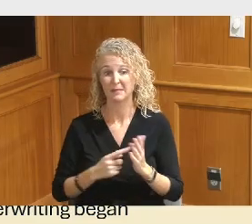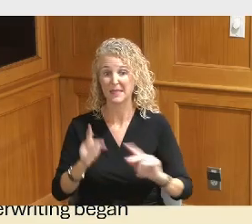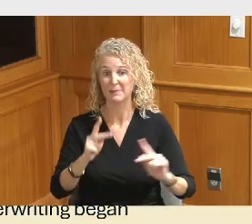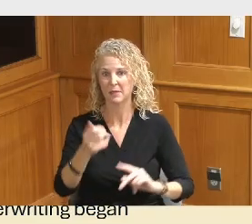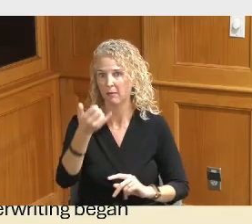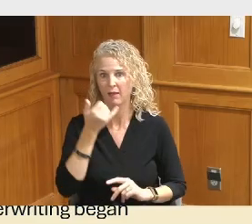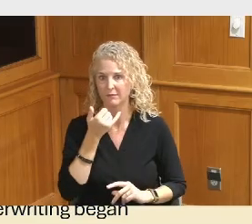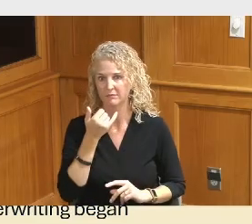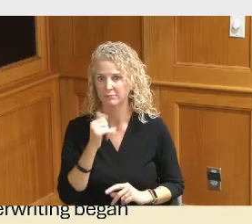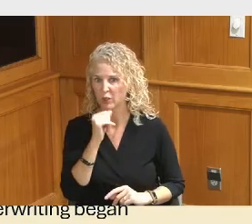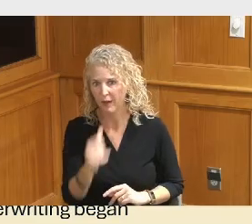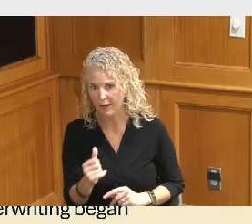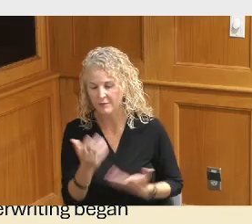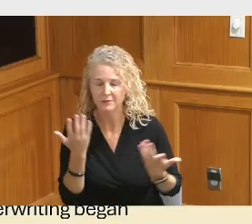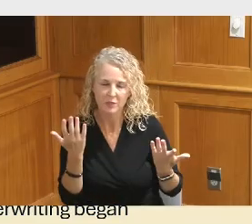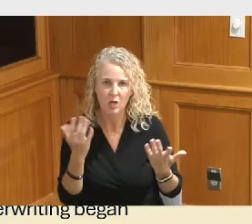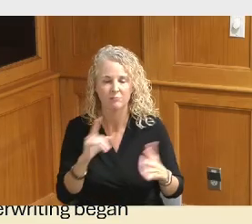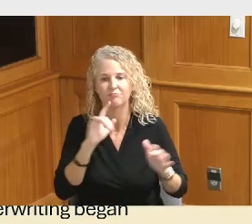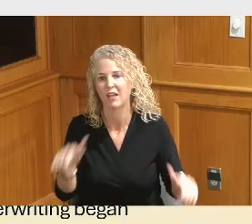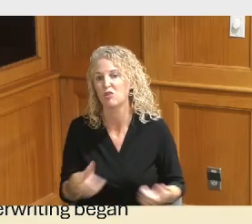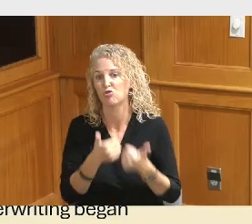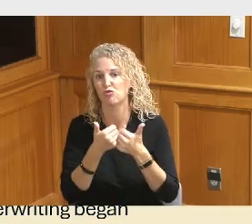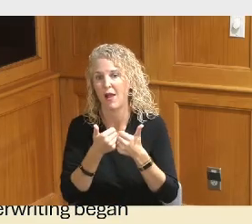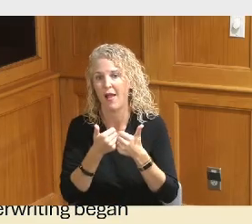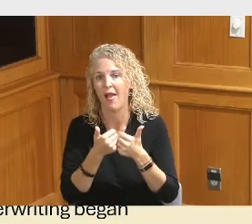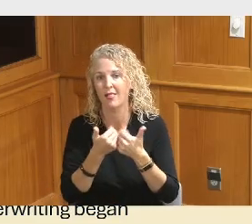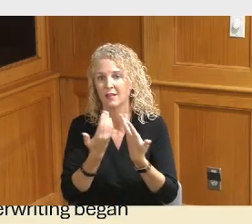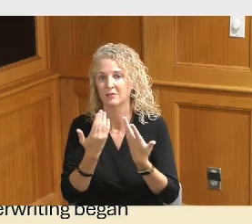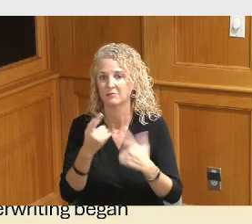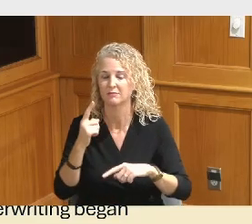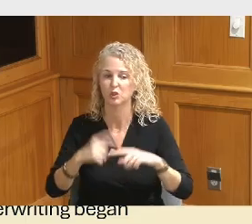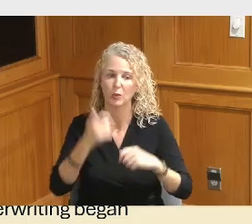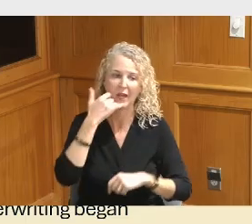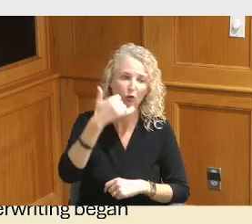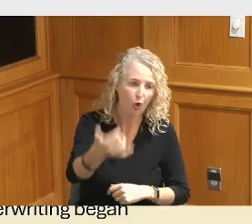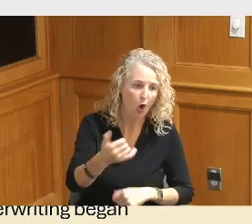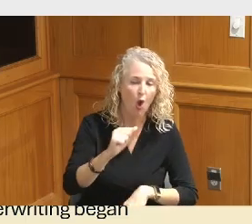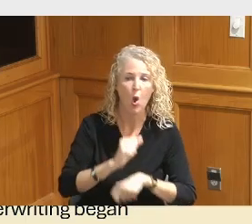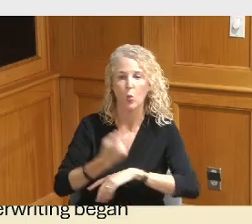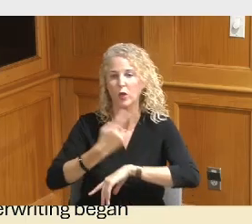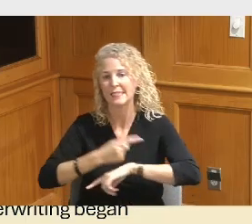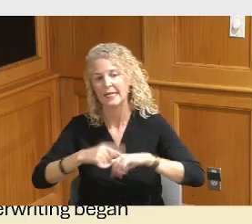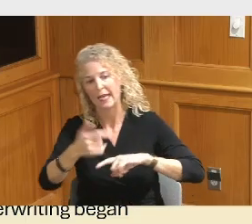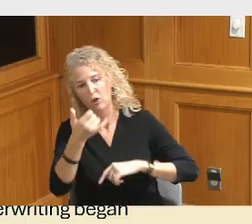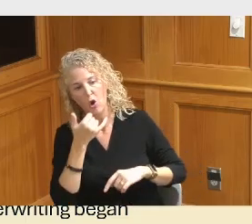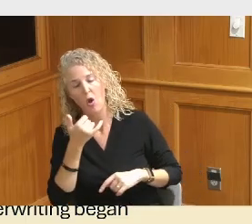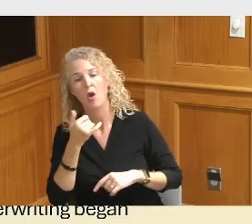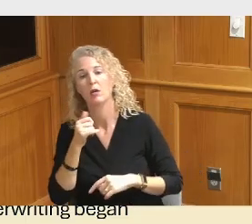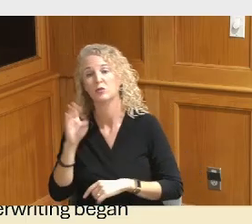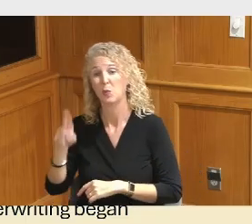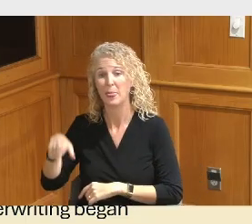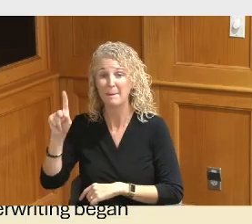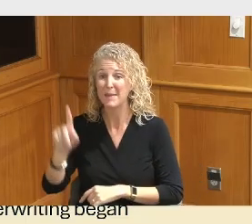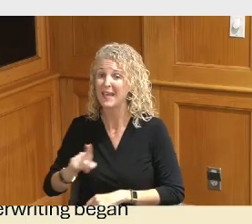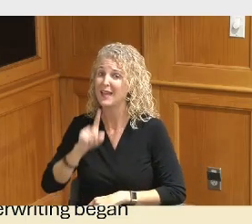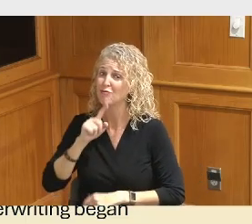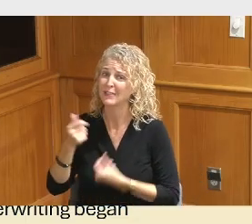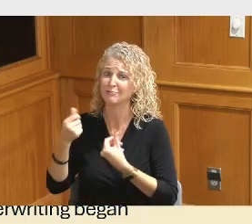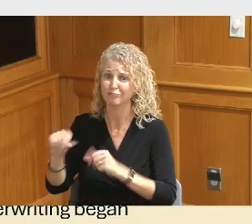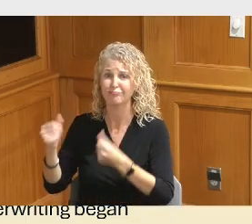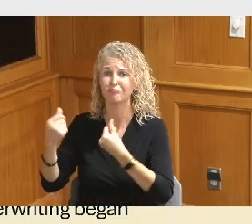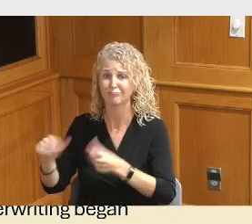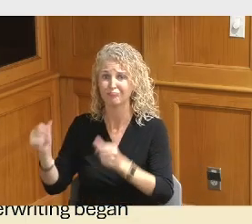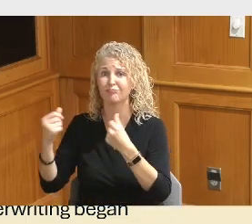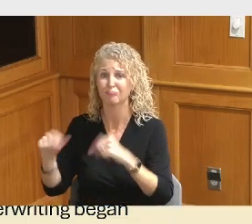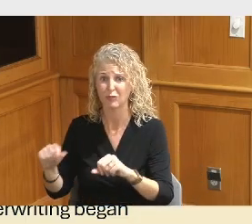back, right? It's just a challenge. Your voicemail is full, not able to talk during the workday, right? So Warsaw is really doing a great job of trying to meet folks